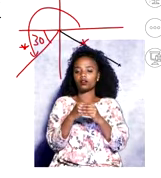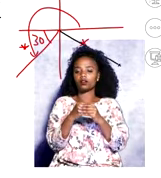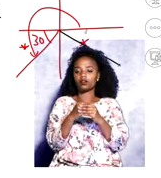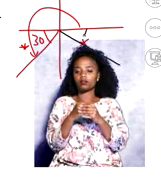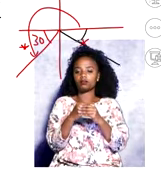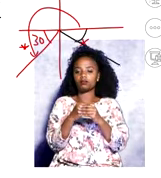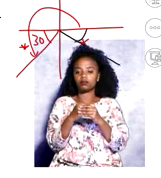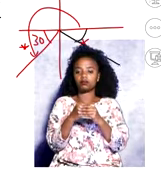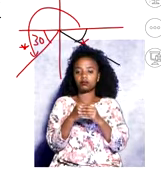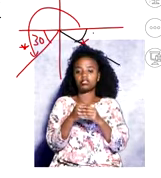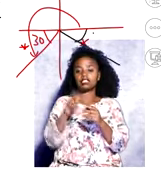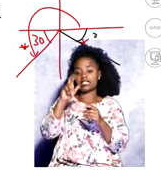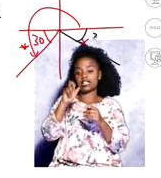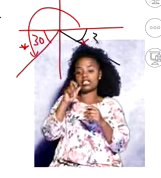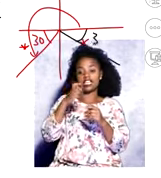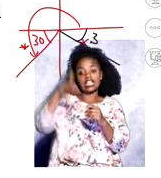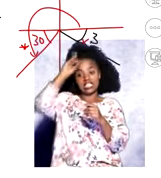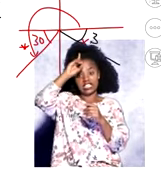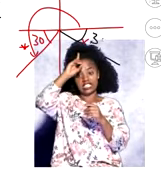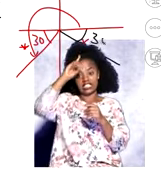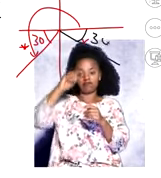the reference is this 30 degree.